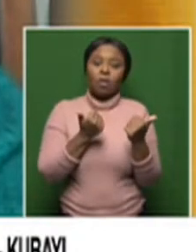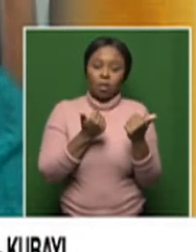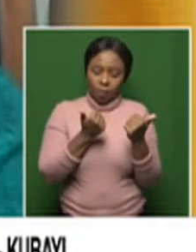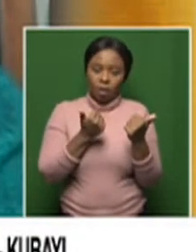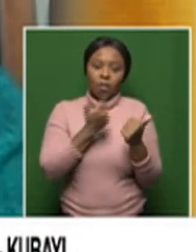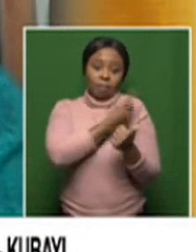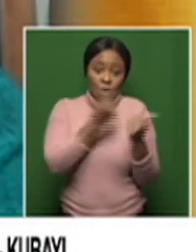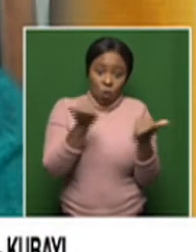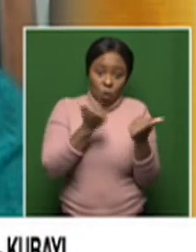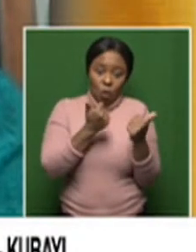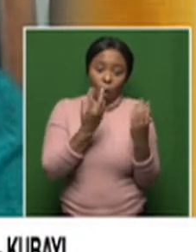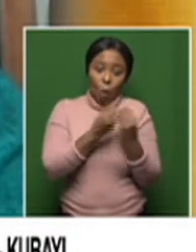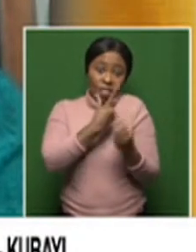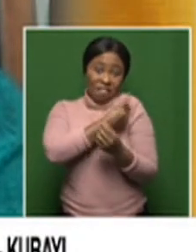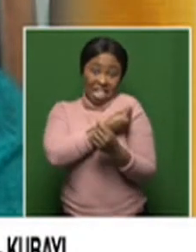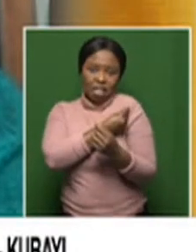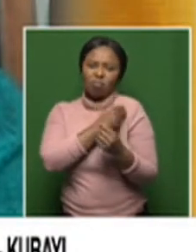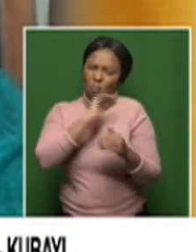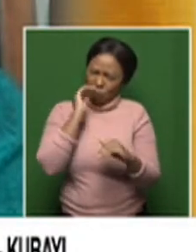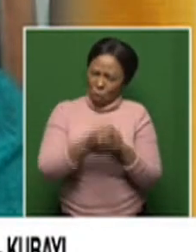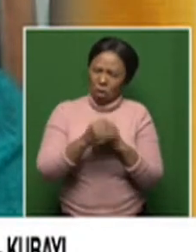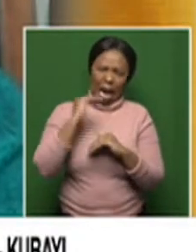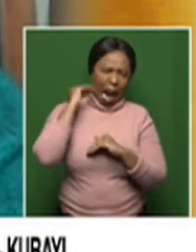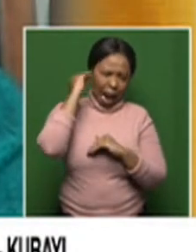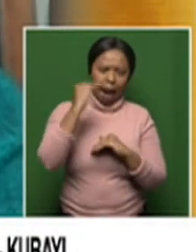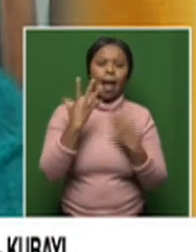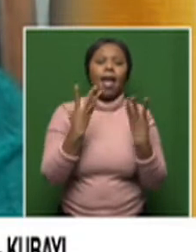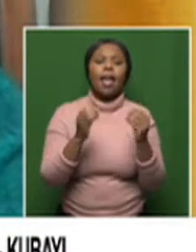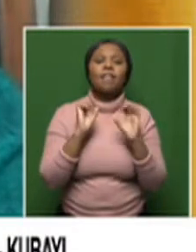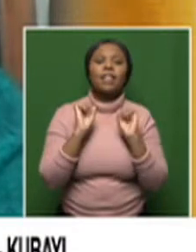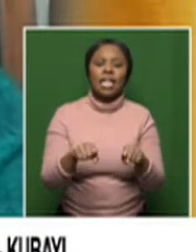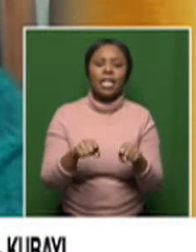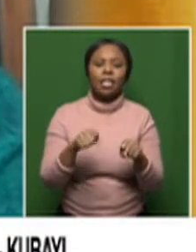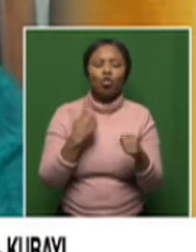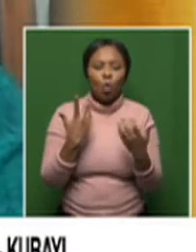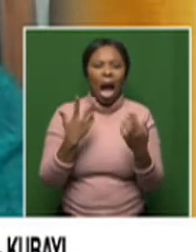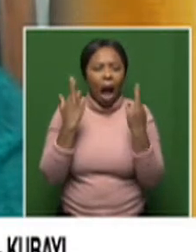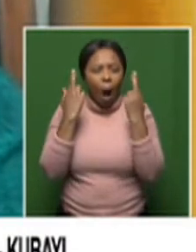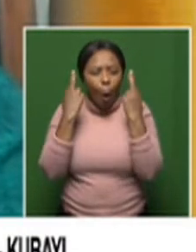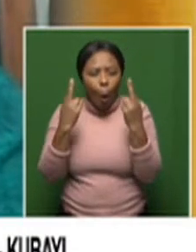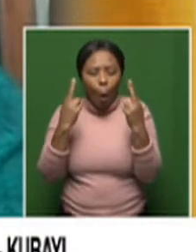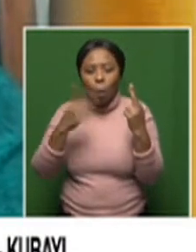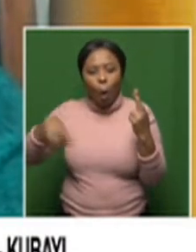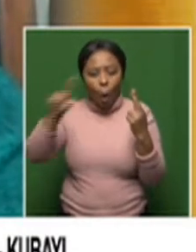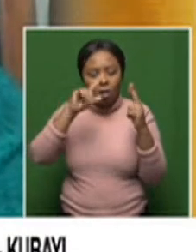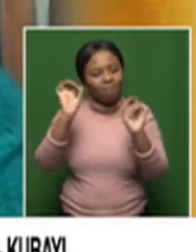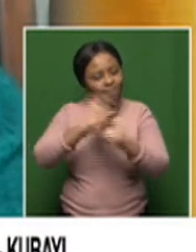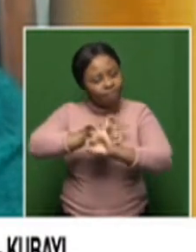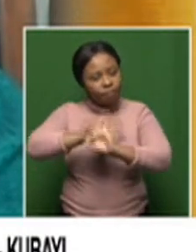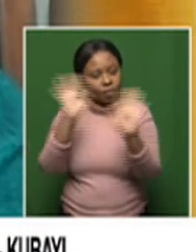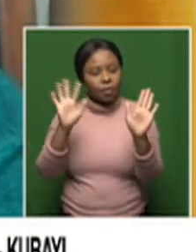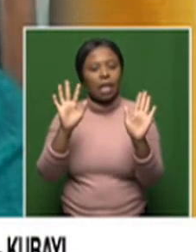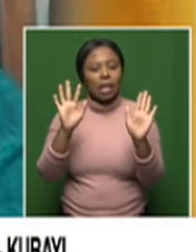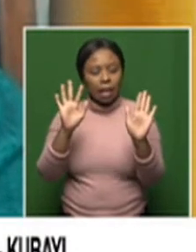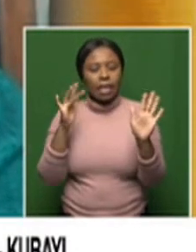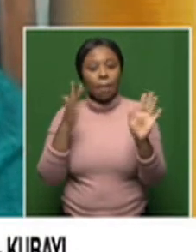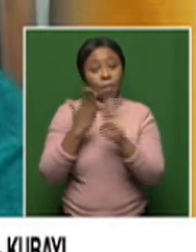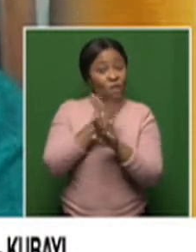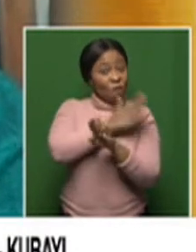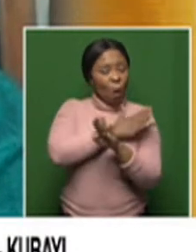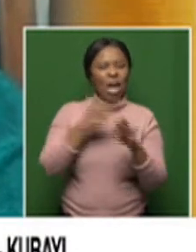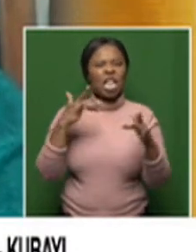inoculated with it. And just, I hope it does give clarity in the issues that have been raised